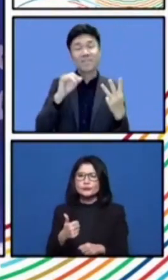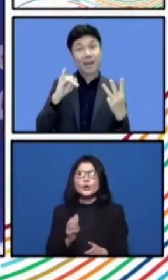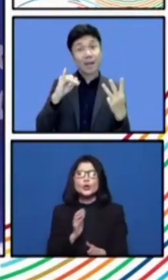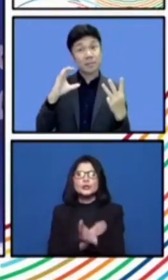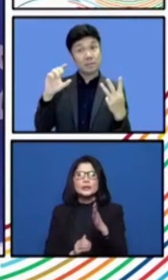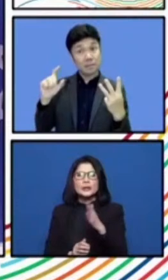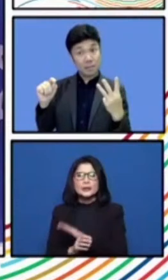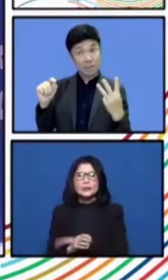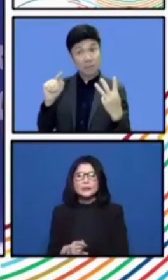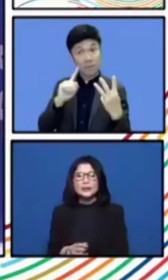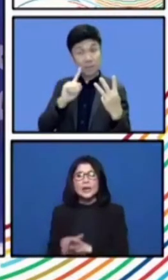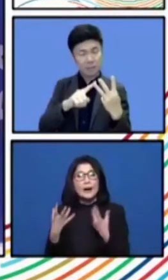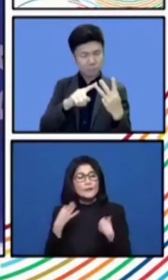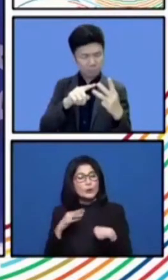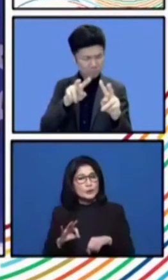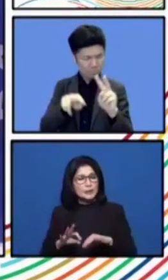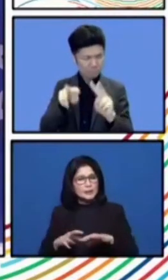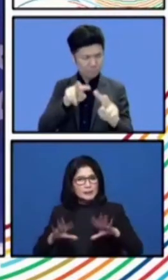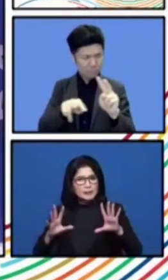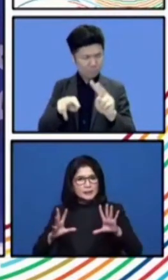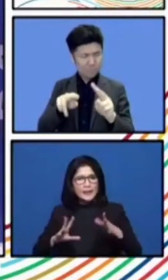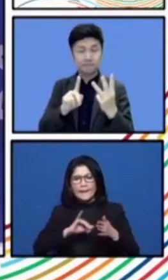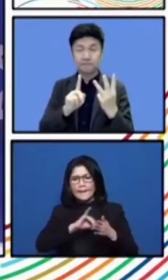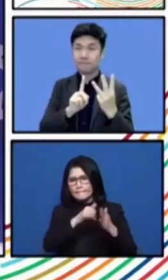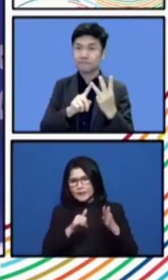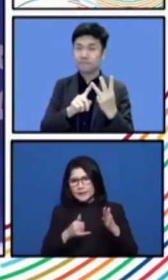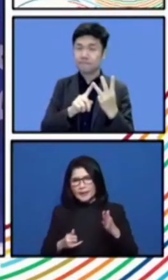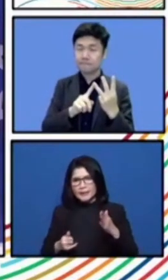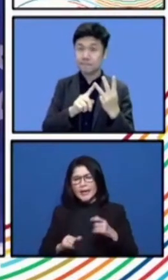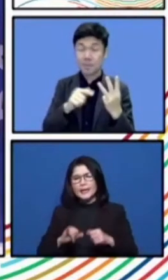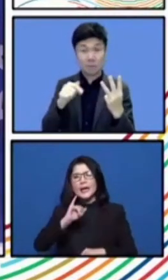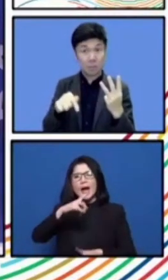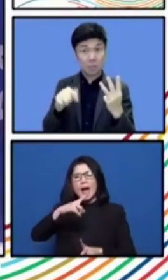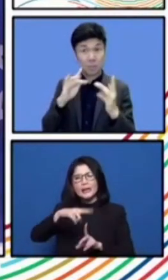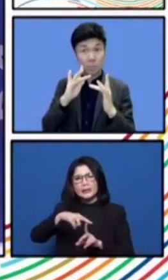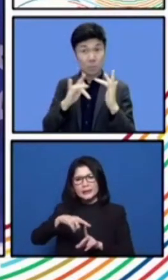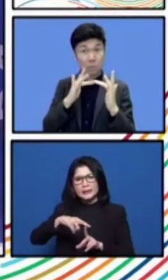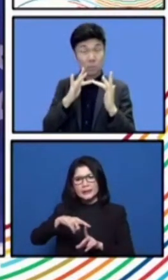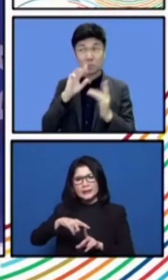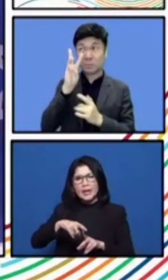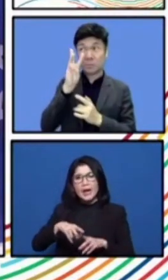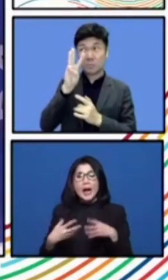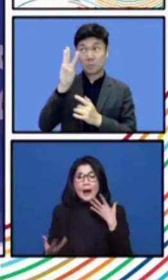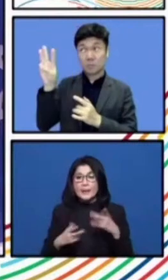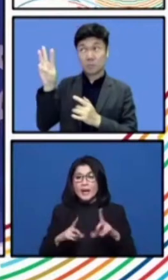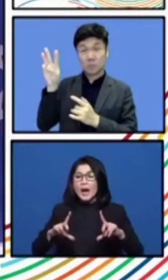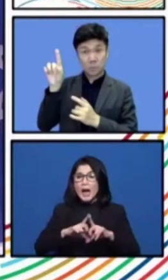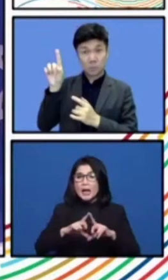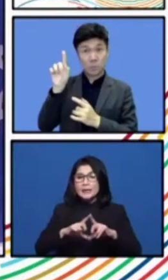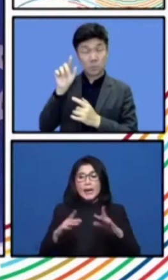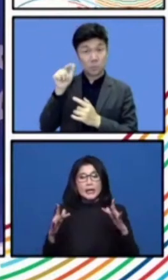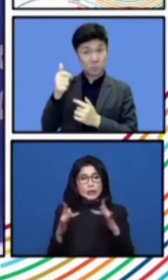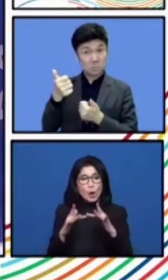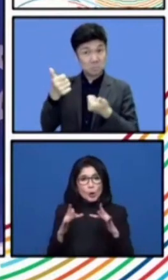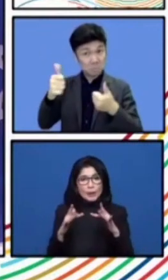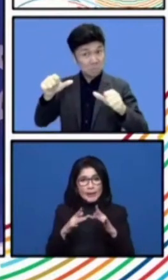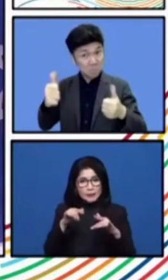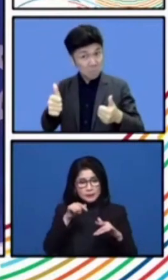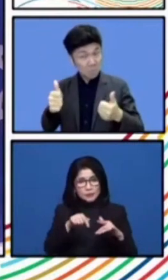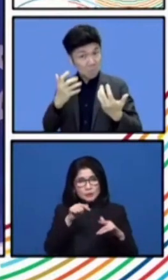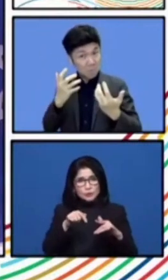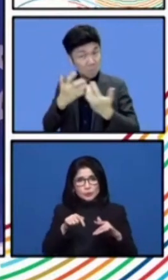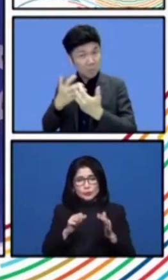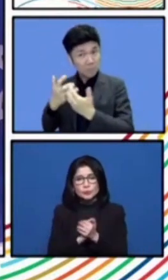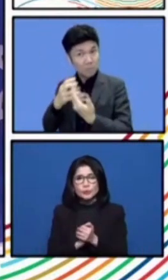to see to what extent are our online tools actually user friendly for people with a